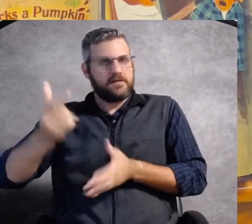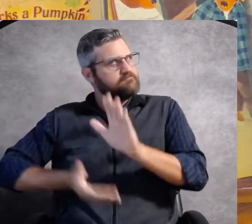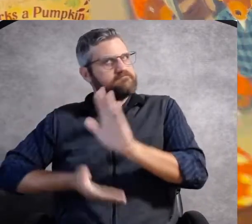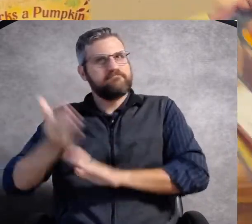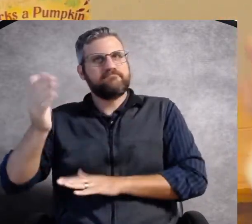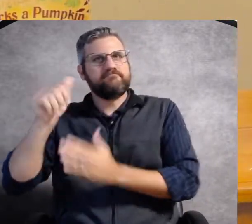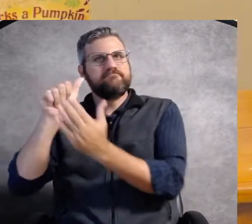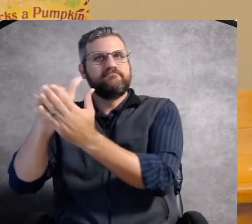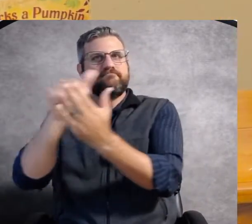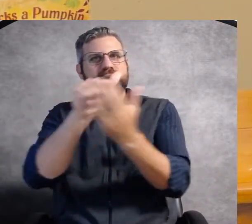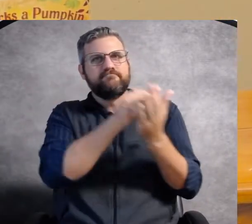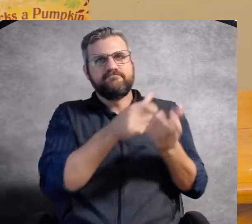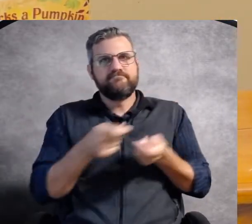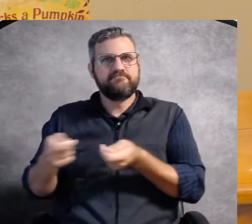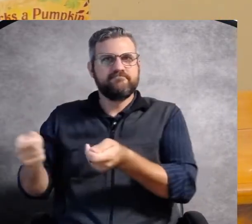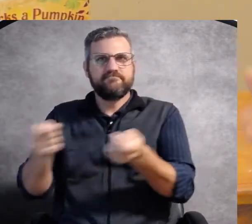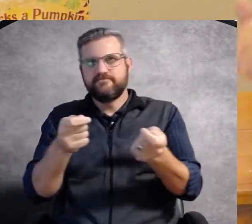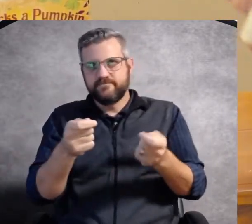trick-or-treating.